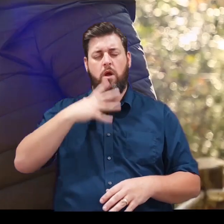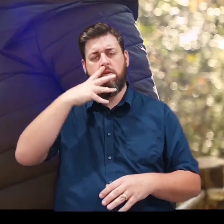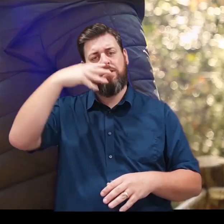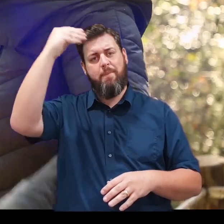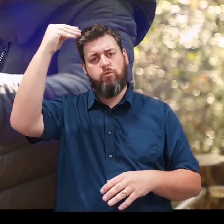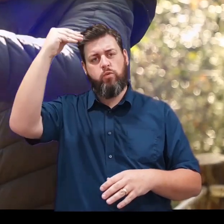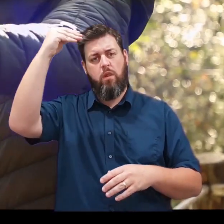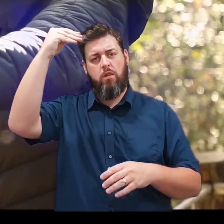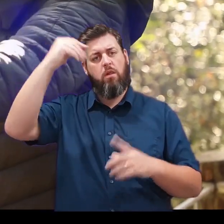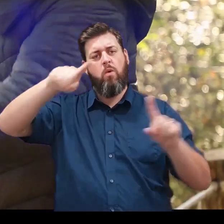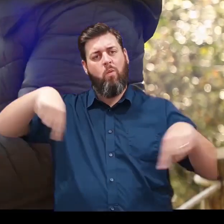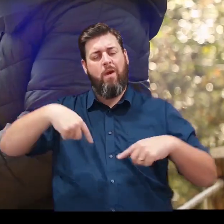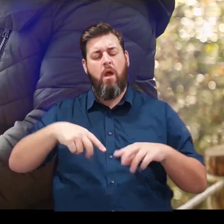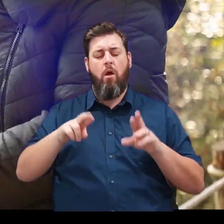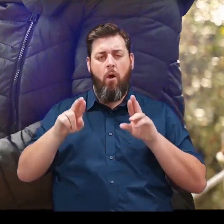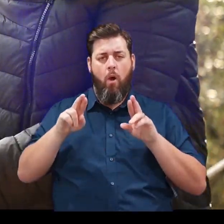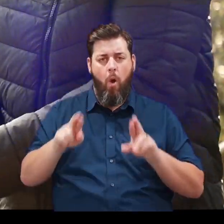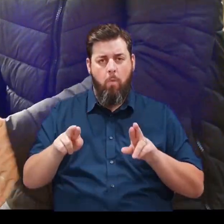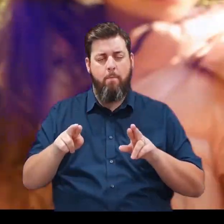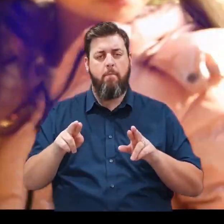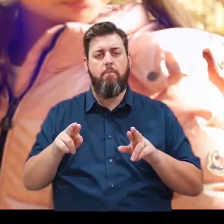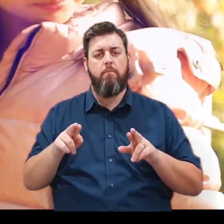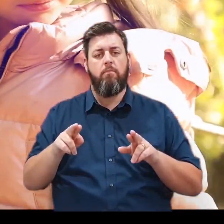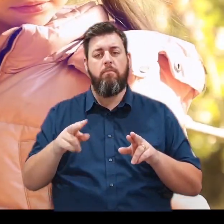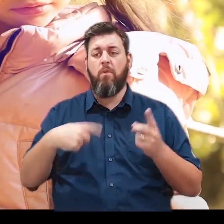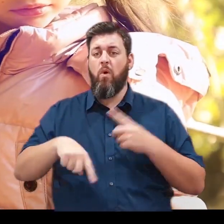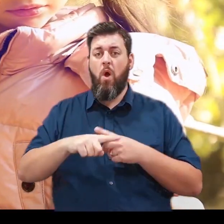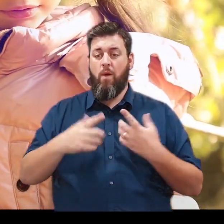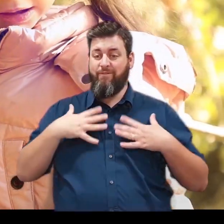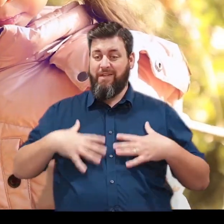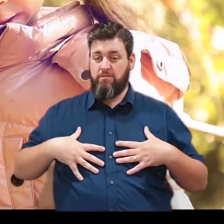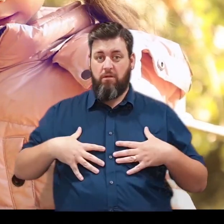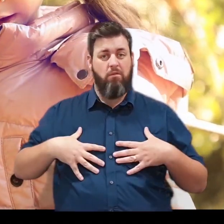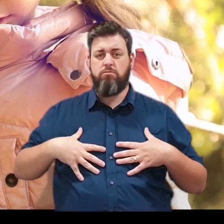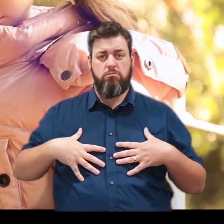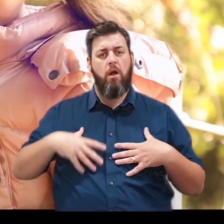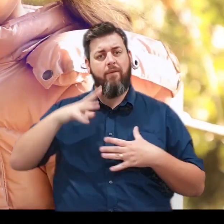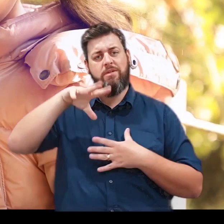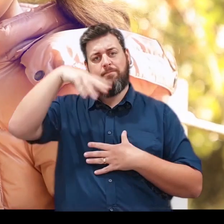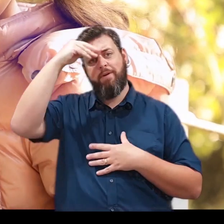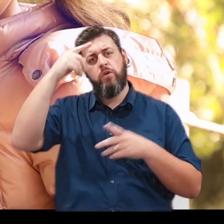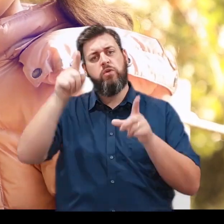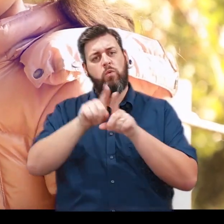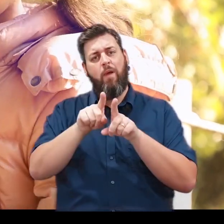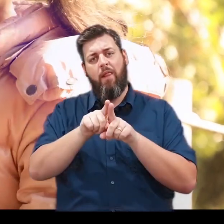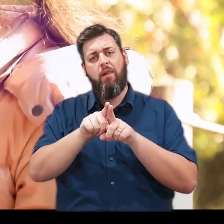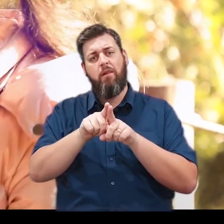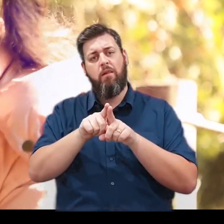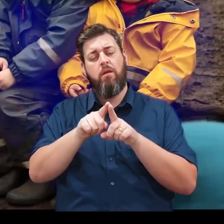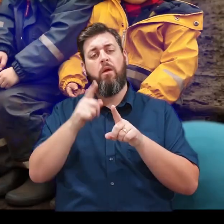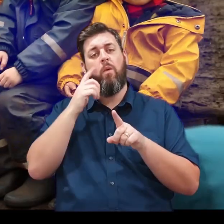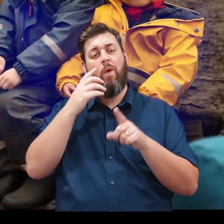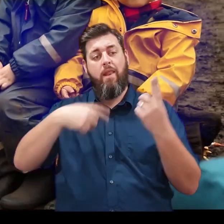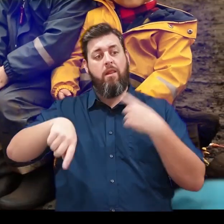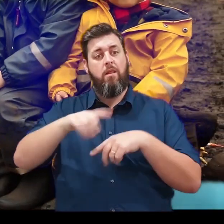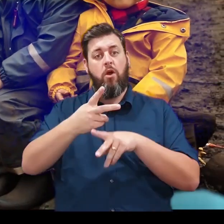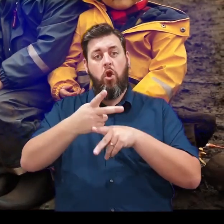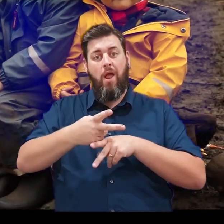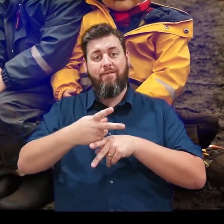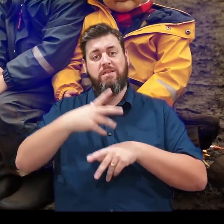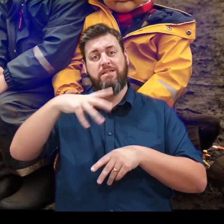Because human beings aren't just physical, they're spiritual as well. And when we nurture the spirit, we